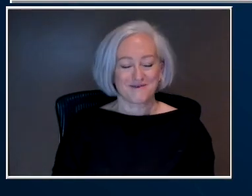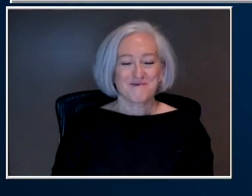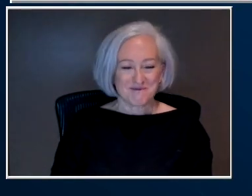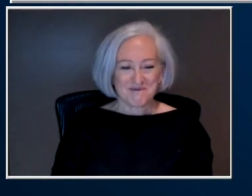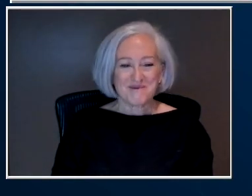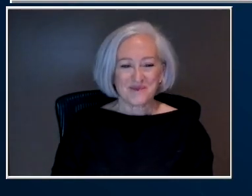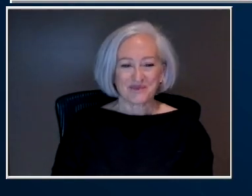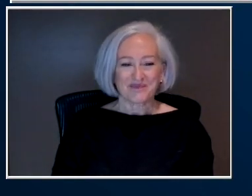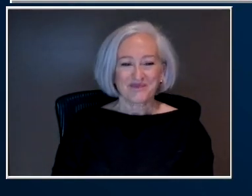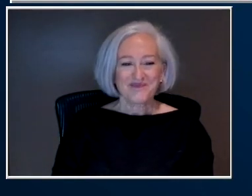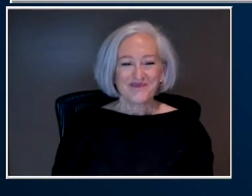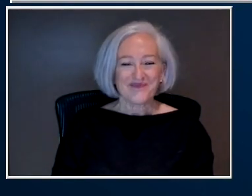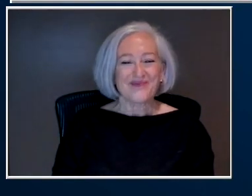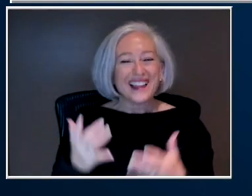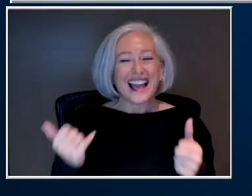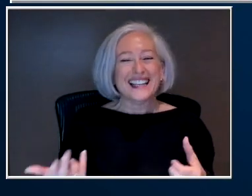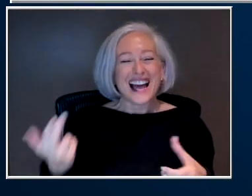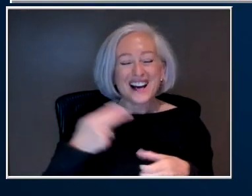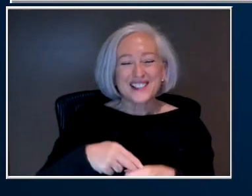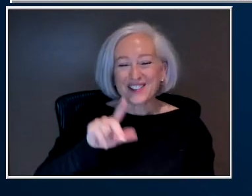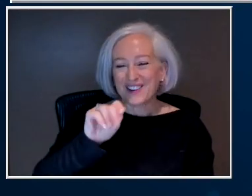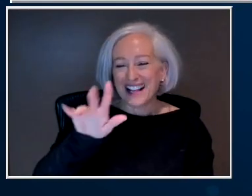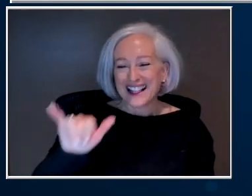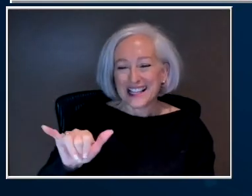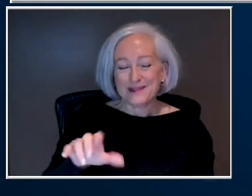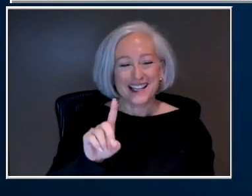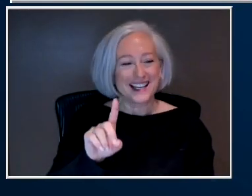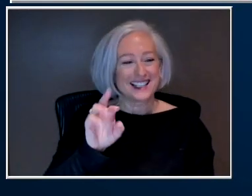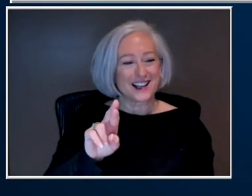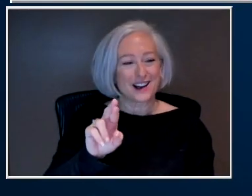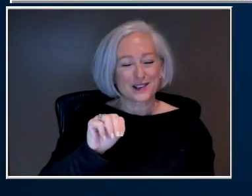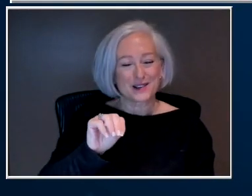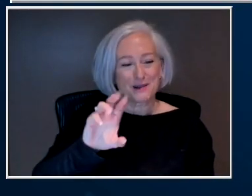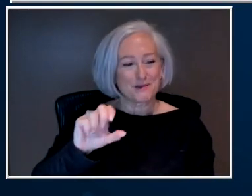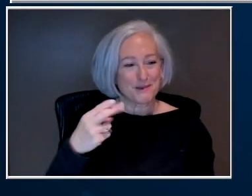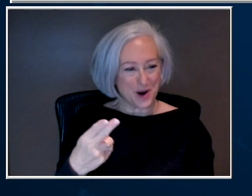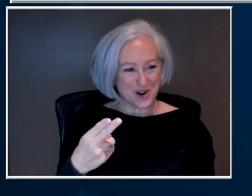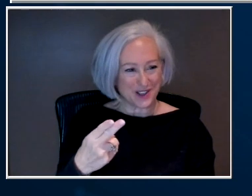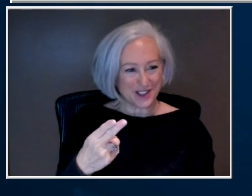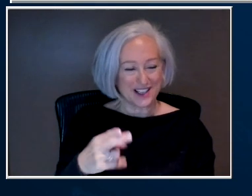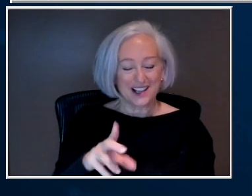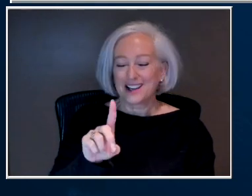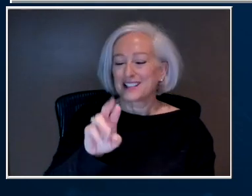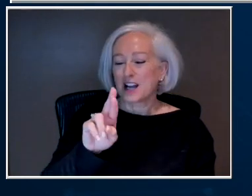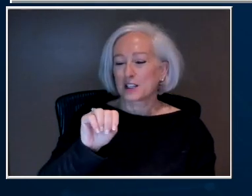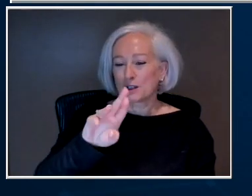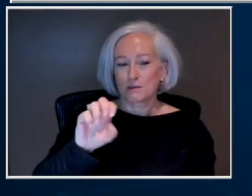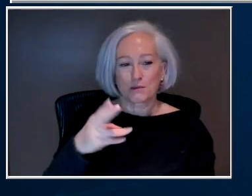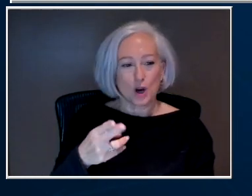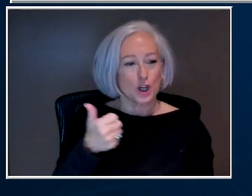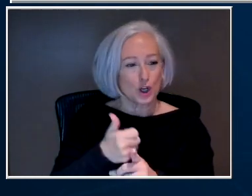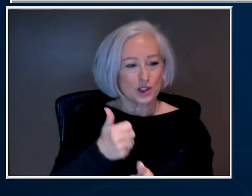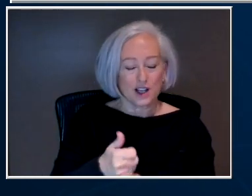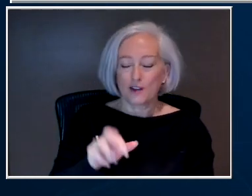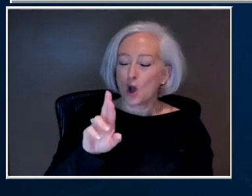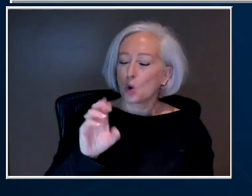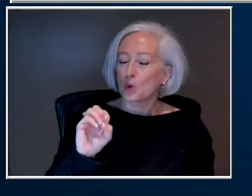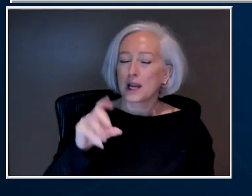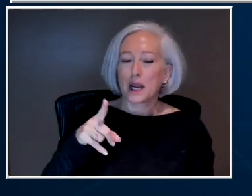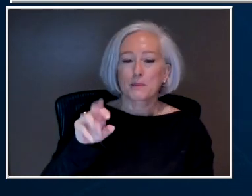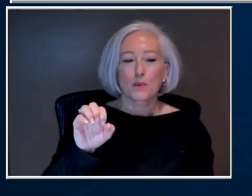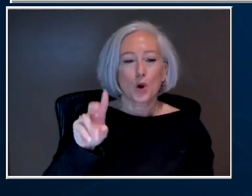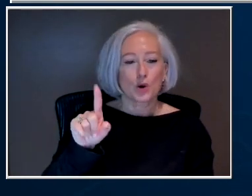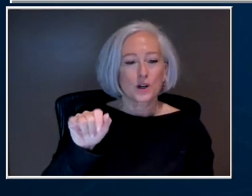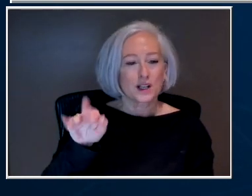And we are joined now by Libby and Dr. Courtney Marsh here in studio with us. Dr. Marsh is a reproductive endocrinologist and fertility specialist